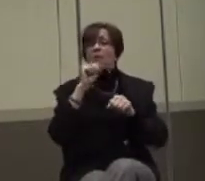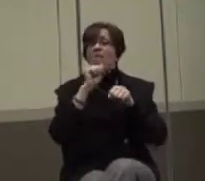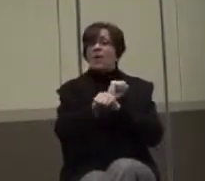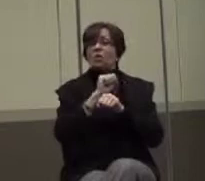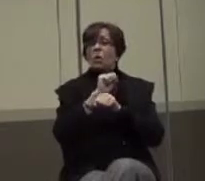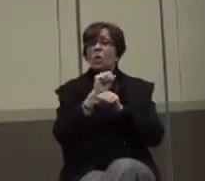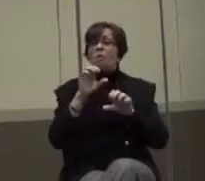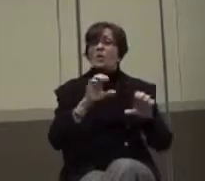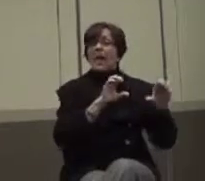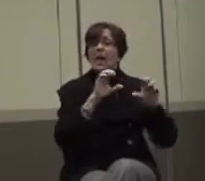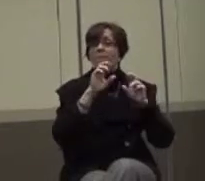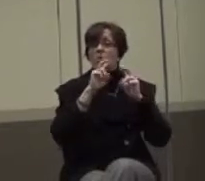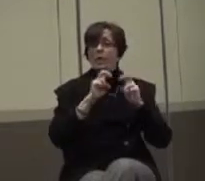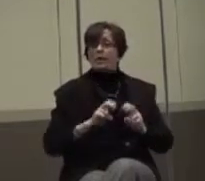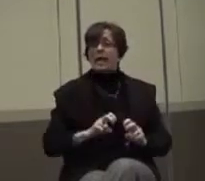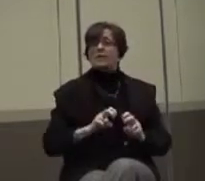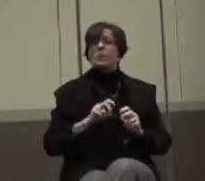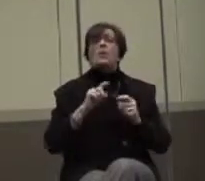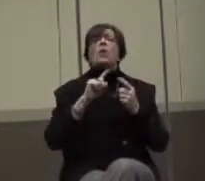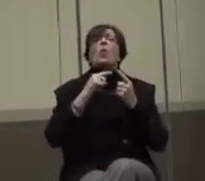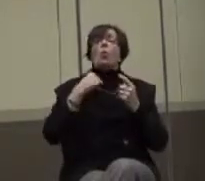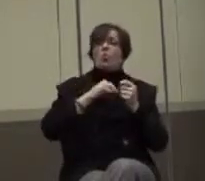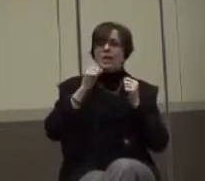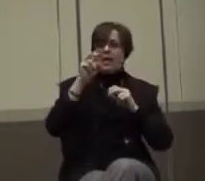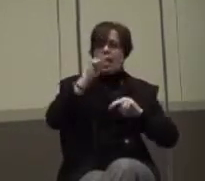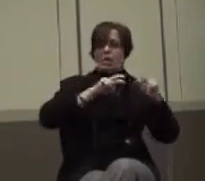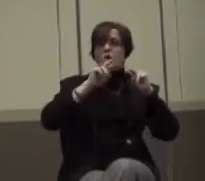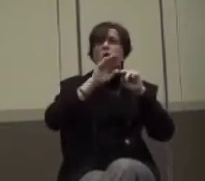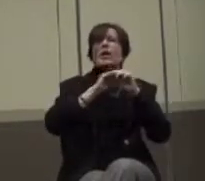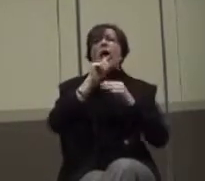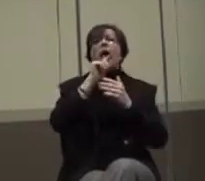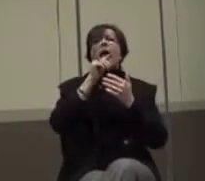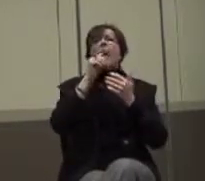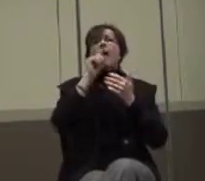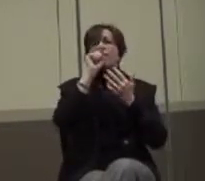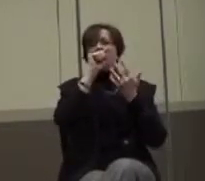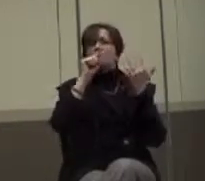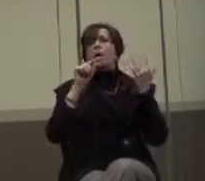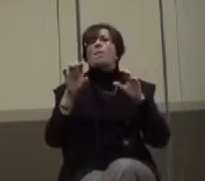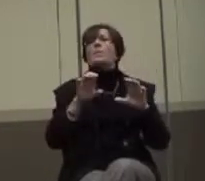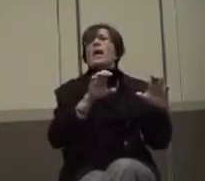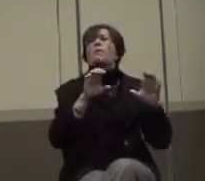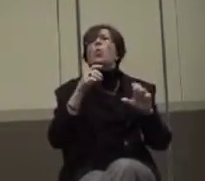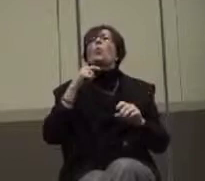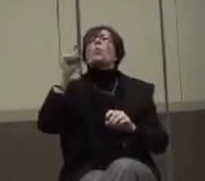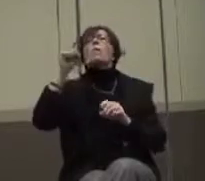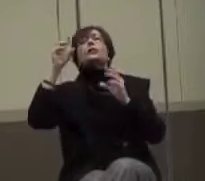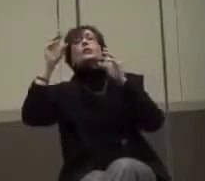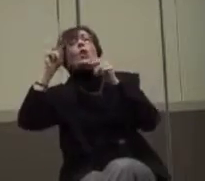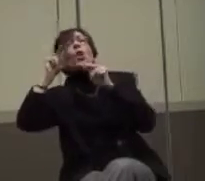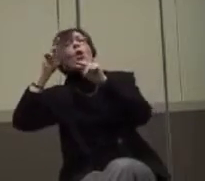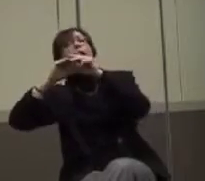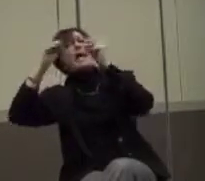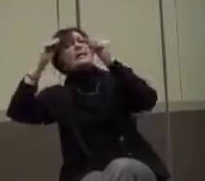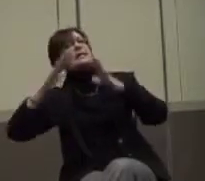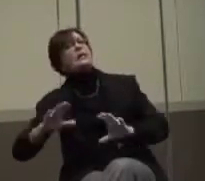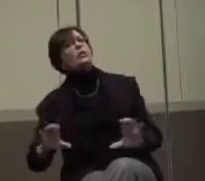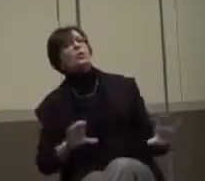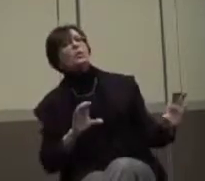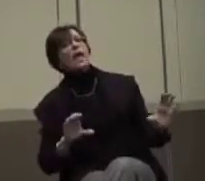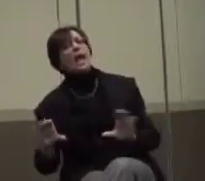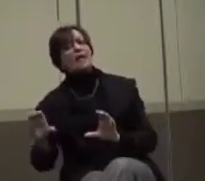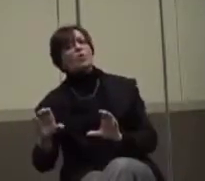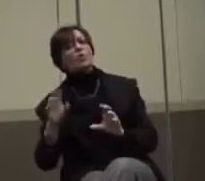not only can we look at teacher behavior, we have to look at teacher behavior. We have to look at those structures